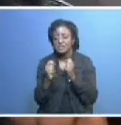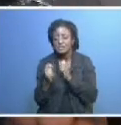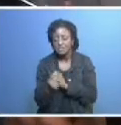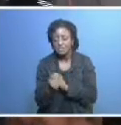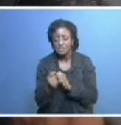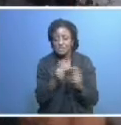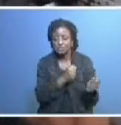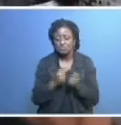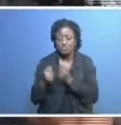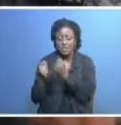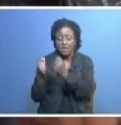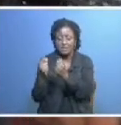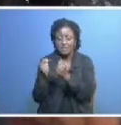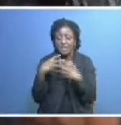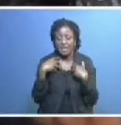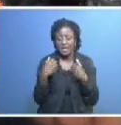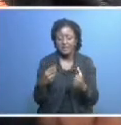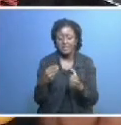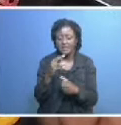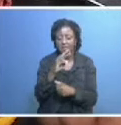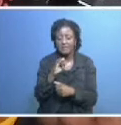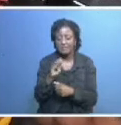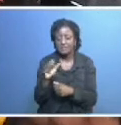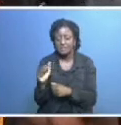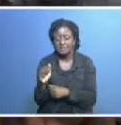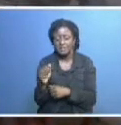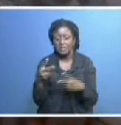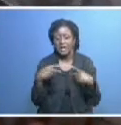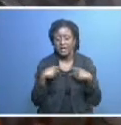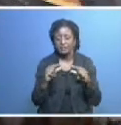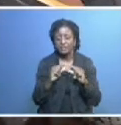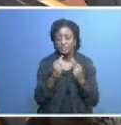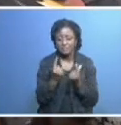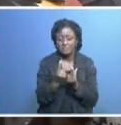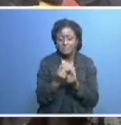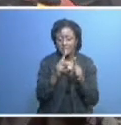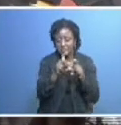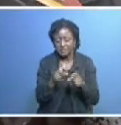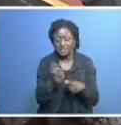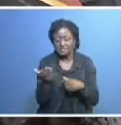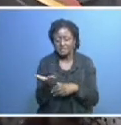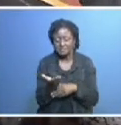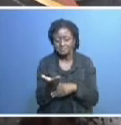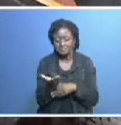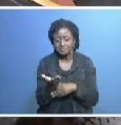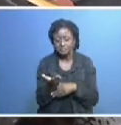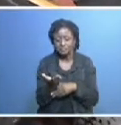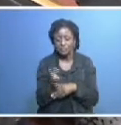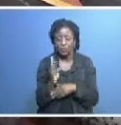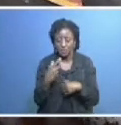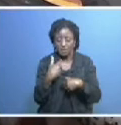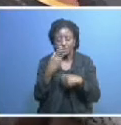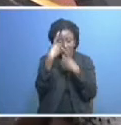matter. We do have a batch of tests on hand, and we made